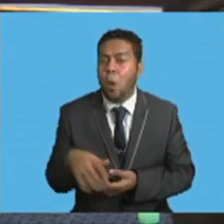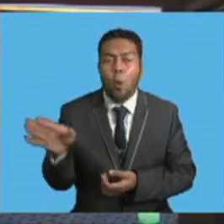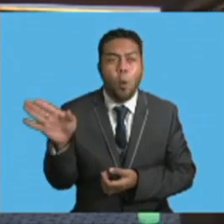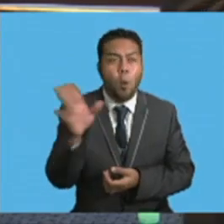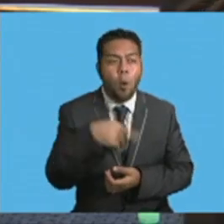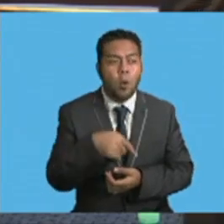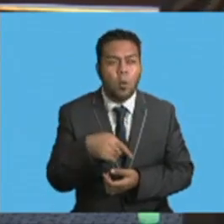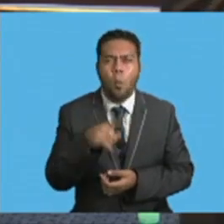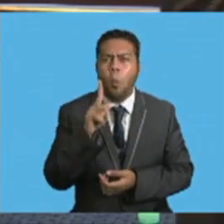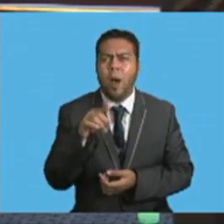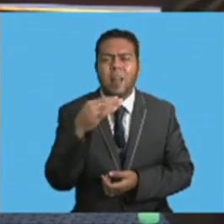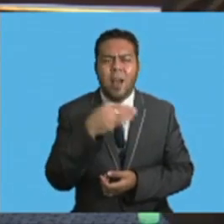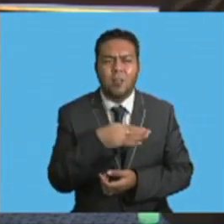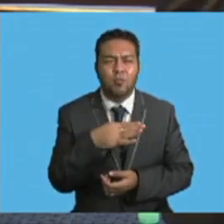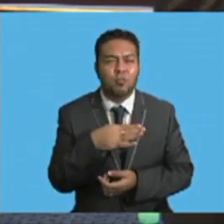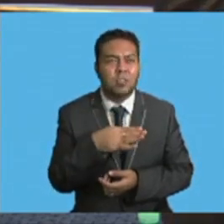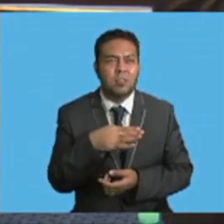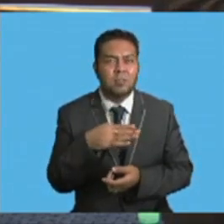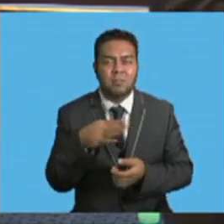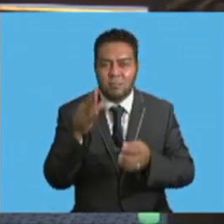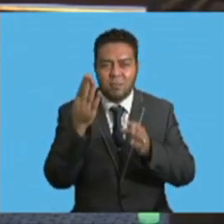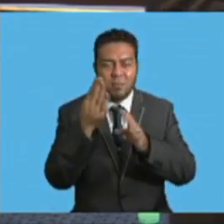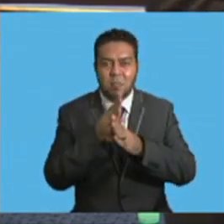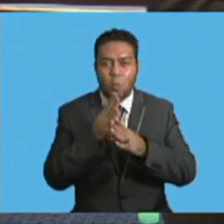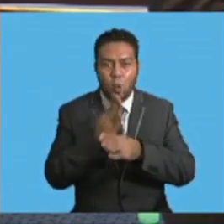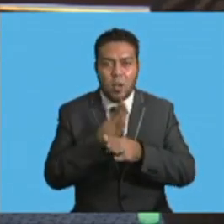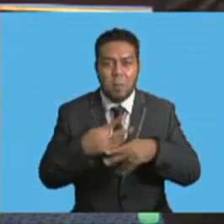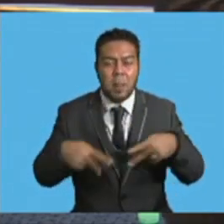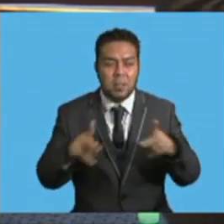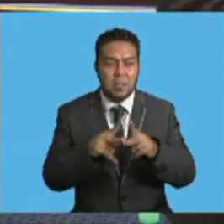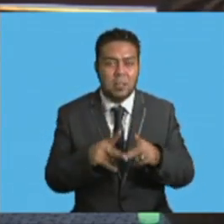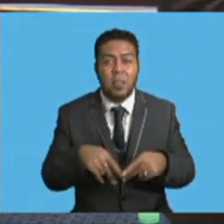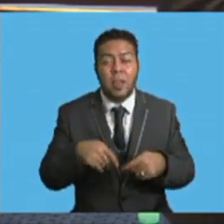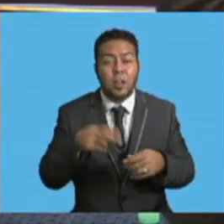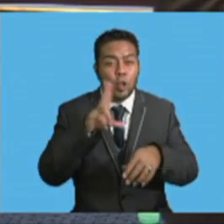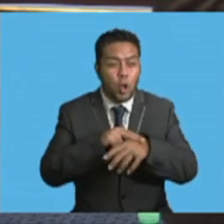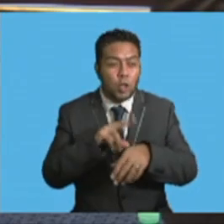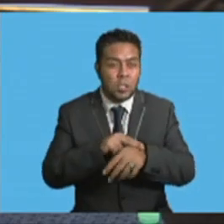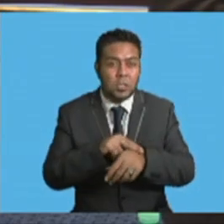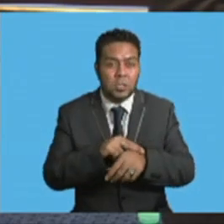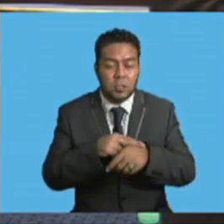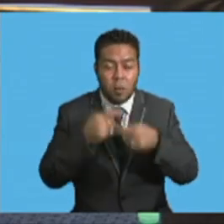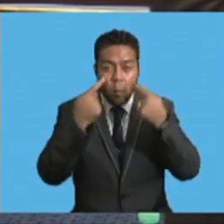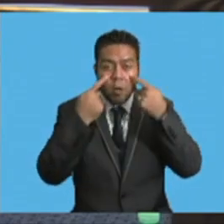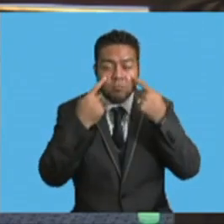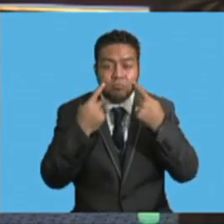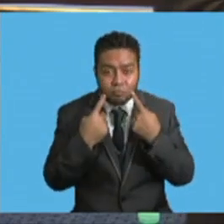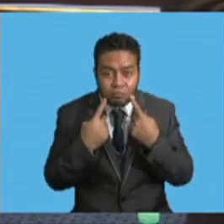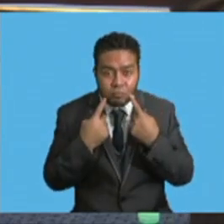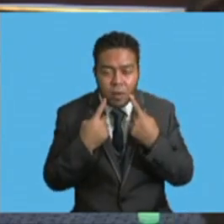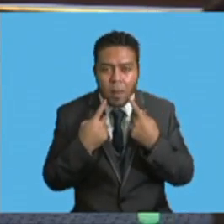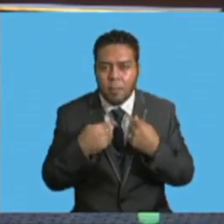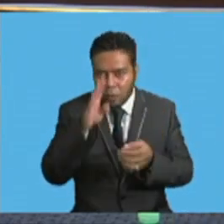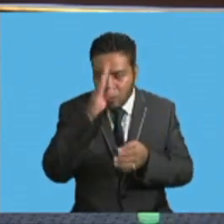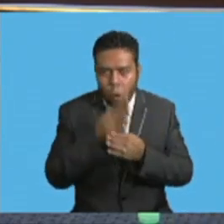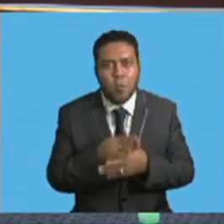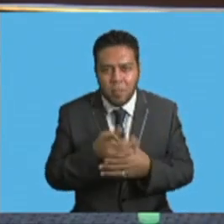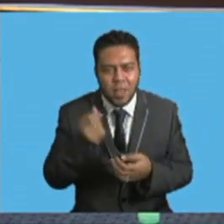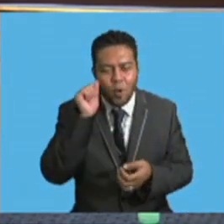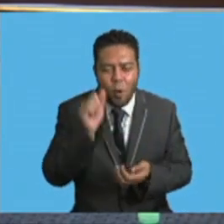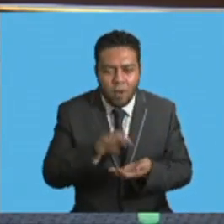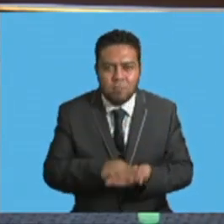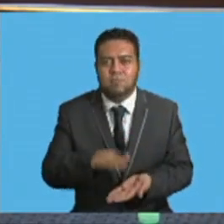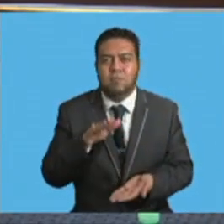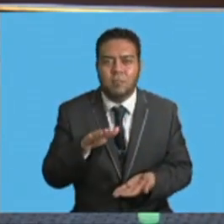the more than 100 facilities in Fiji that night that doctors were manning and at their homes for those resting.